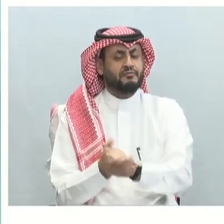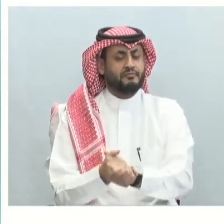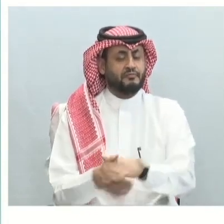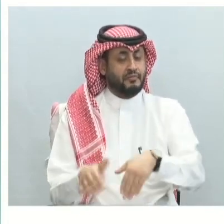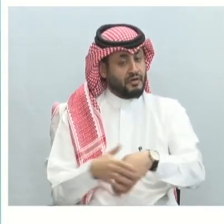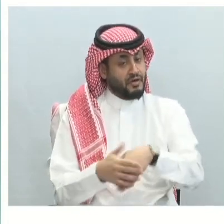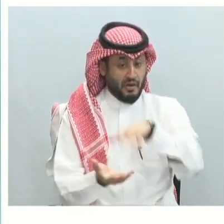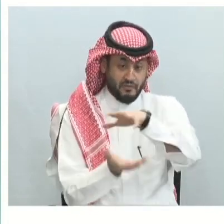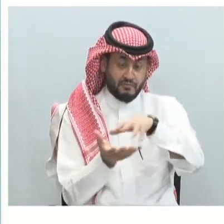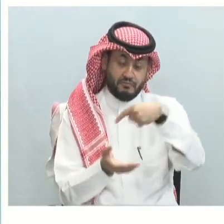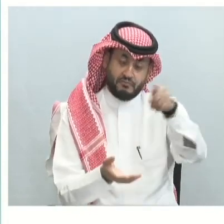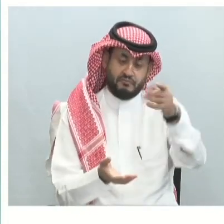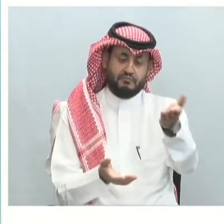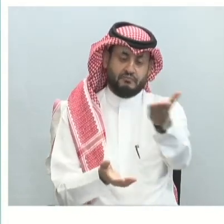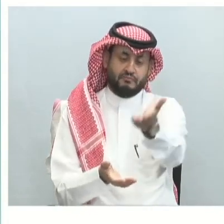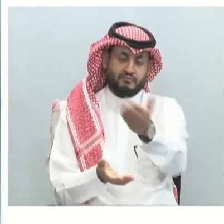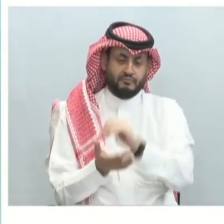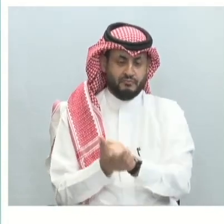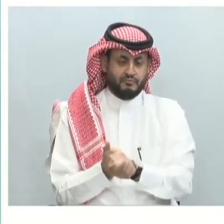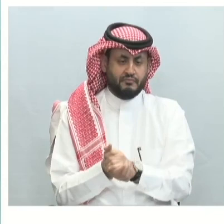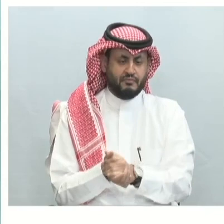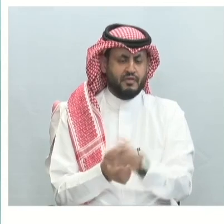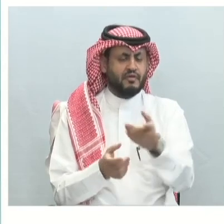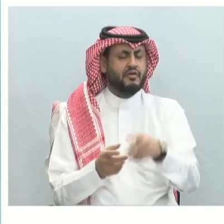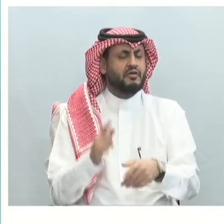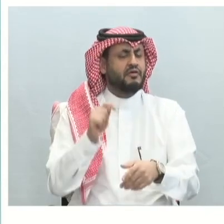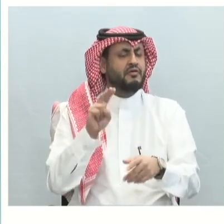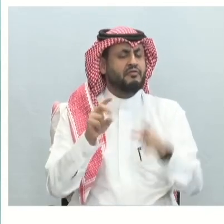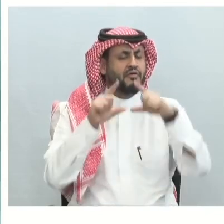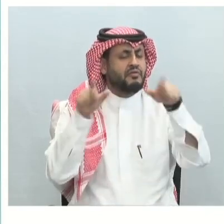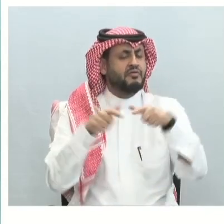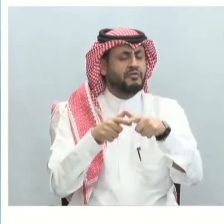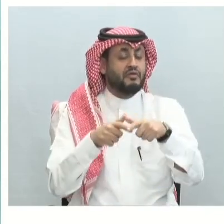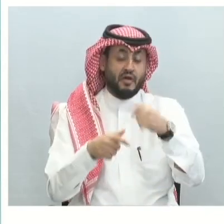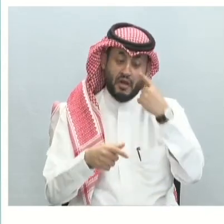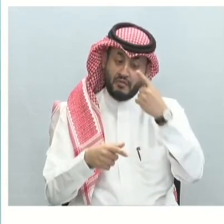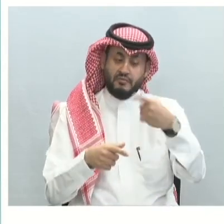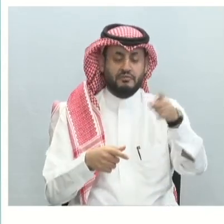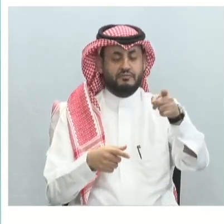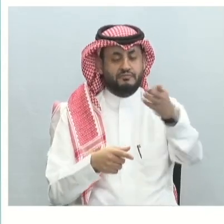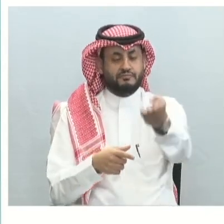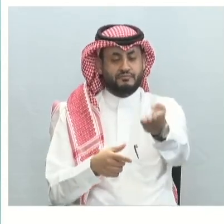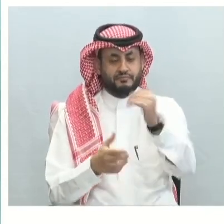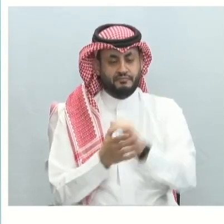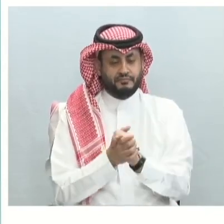Playing football. Excellent. That's right. What about watching? Watching